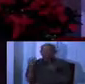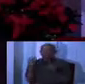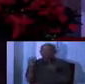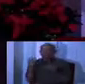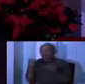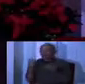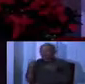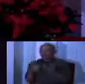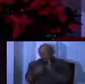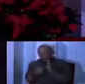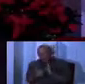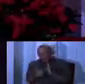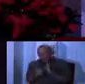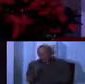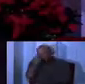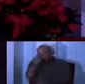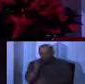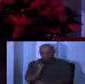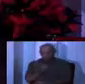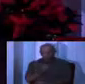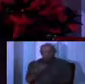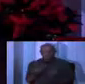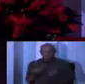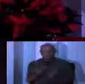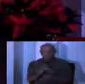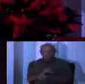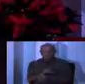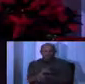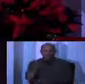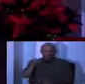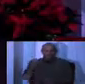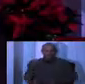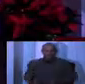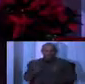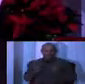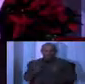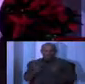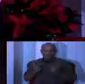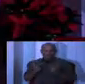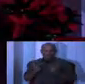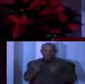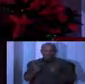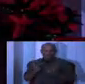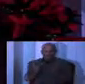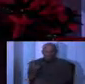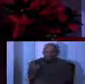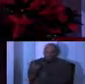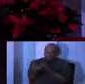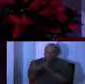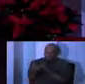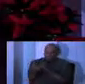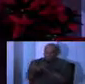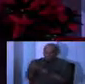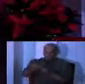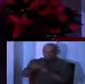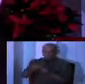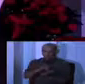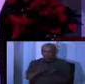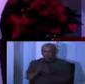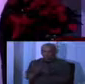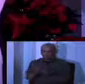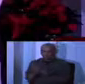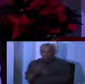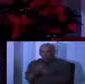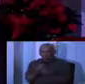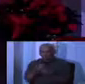but demonstrated for us this evening in this life of the one that we call Jesus. So help us, God,